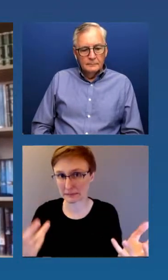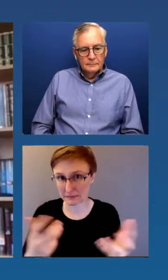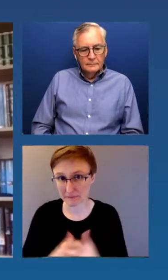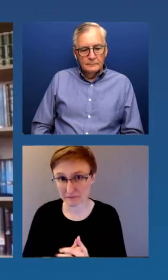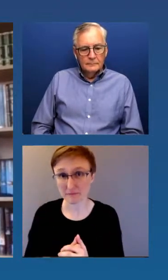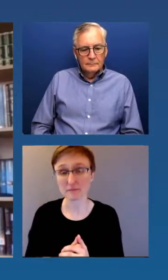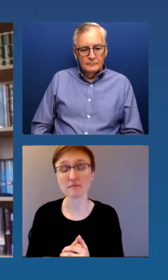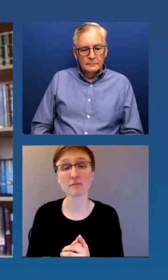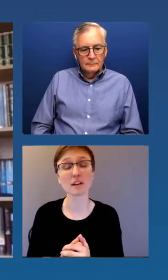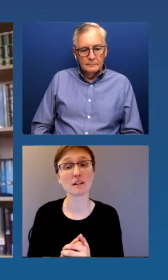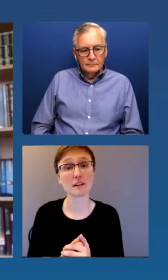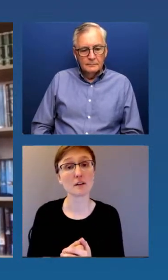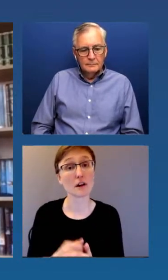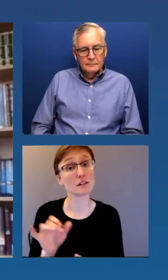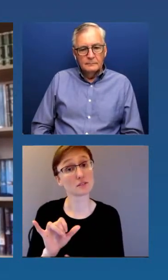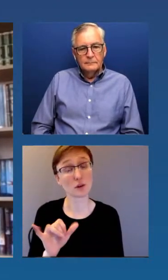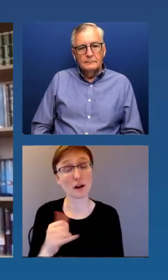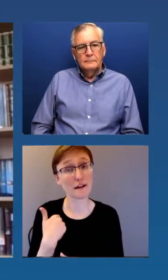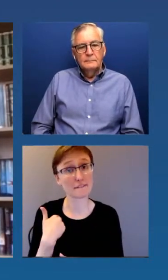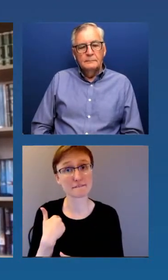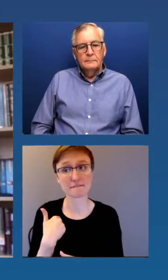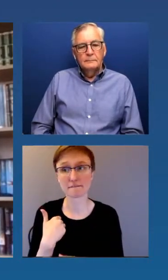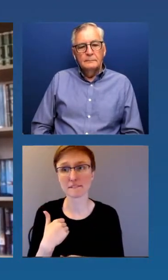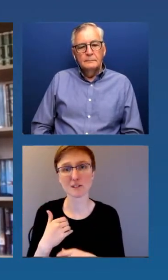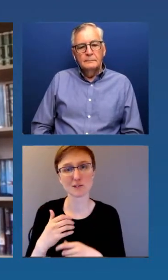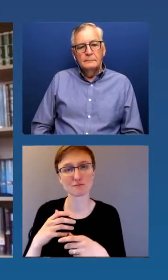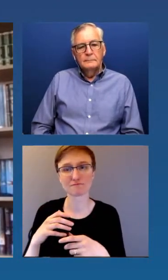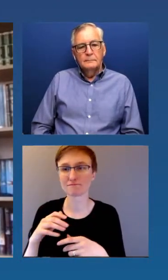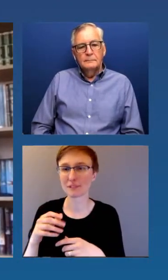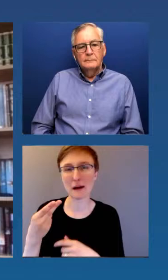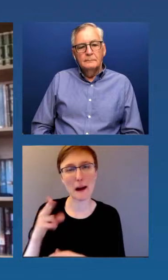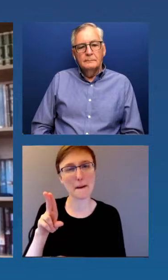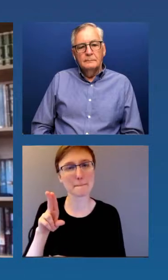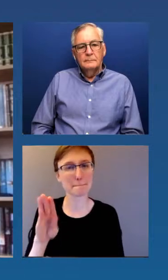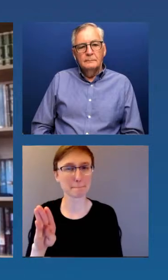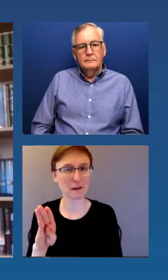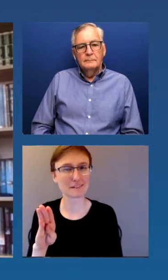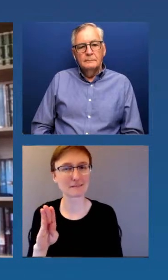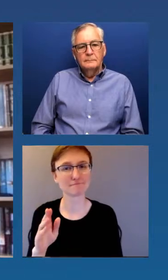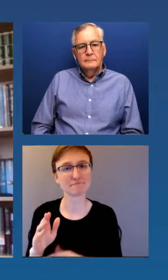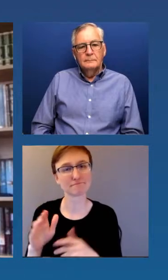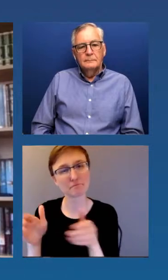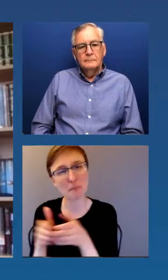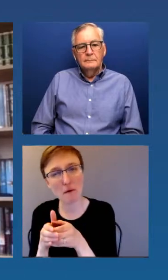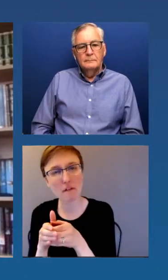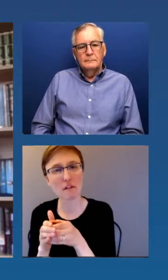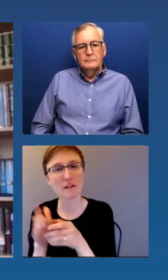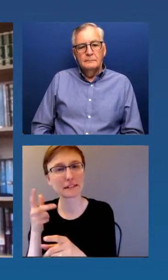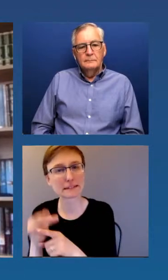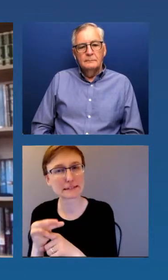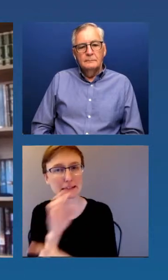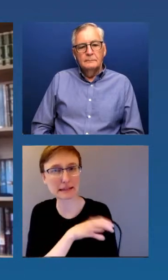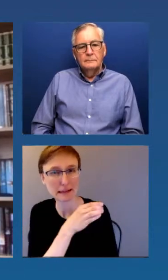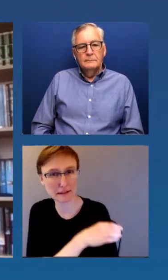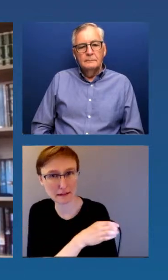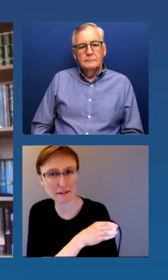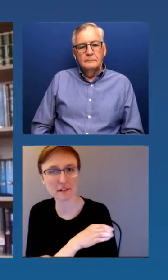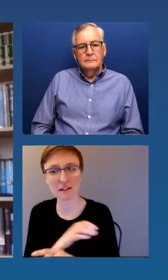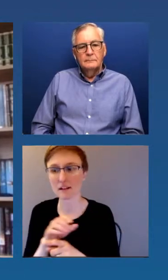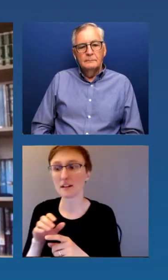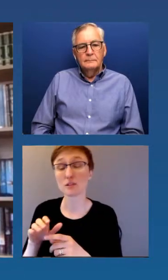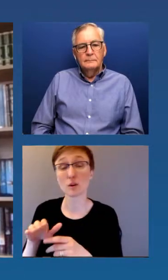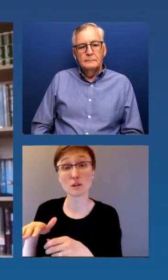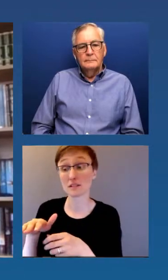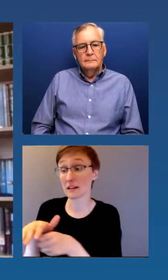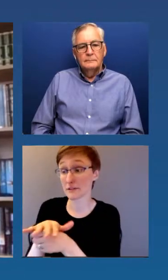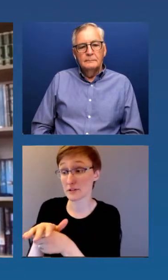which consists of creating regular yet consistent and hyper-local micro-vaccine clinics within neighborhoods with the lowest coverages.